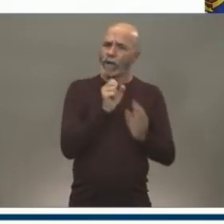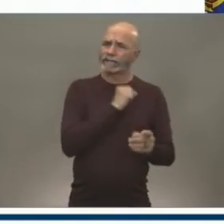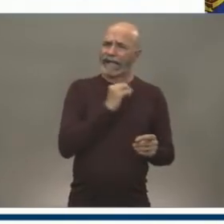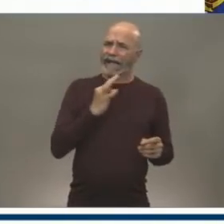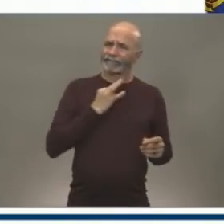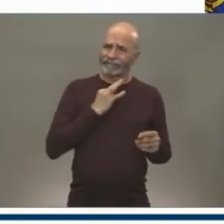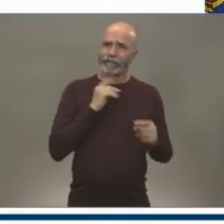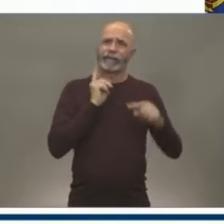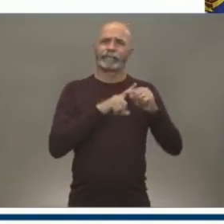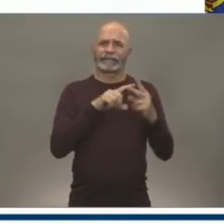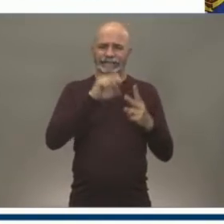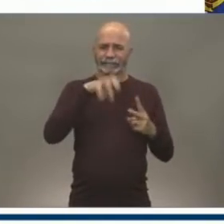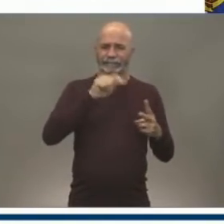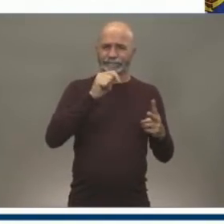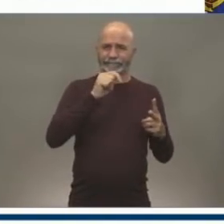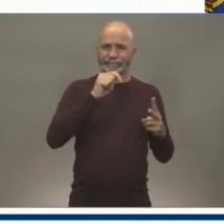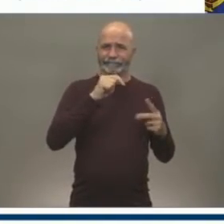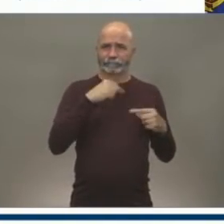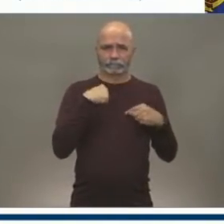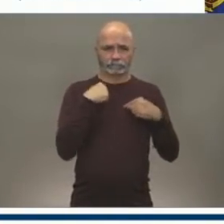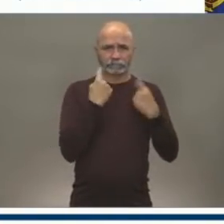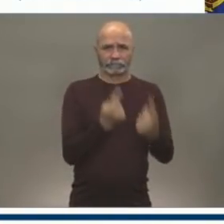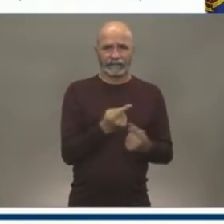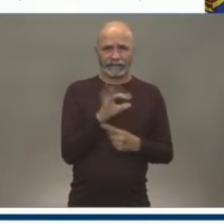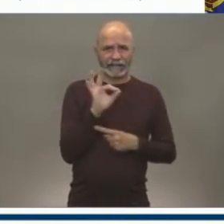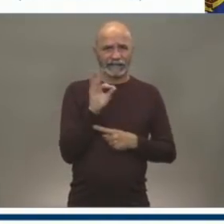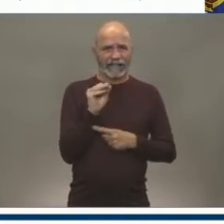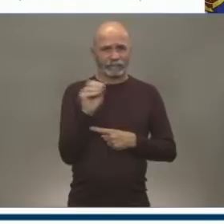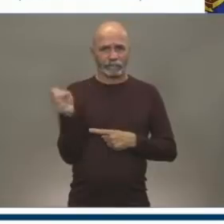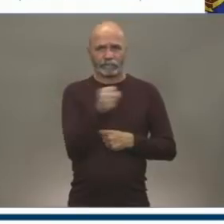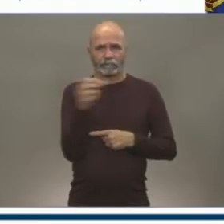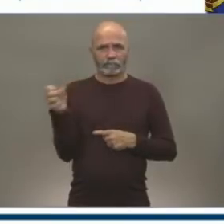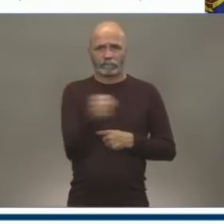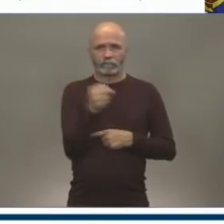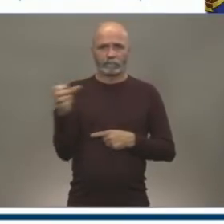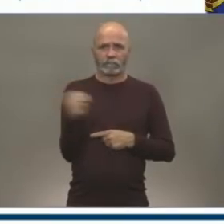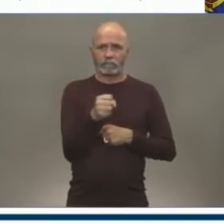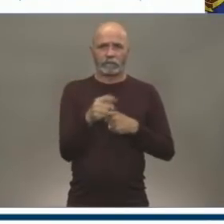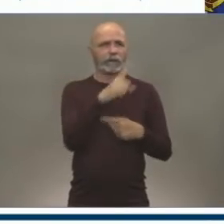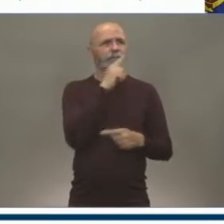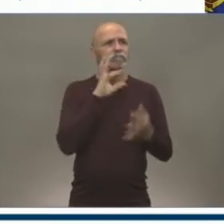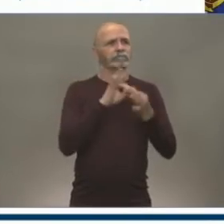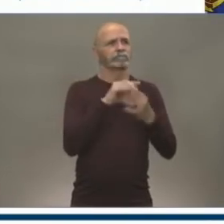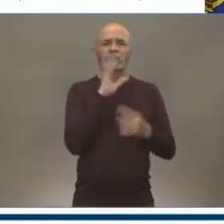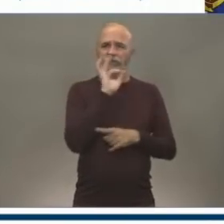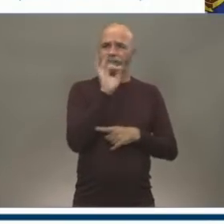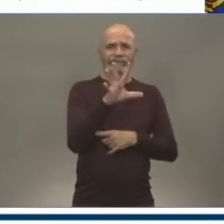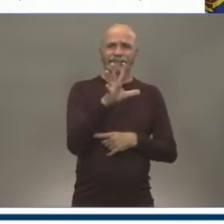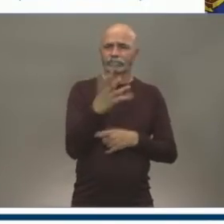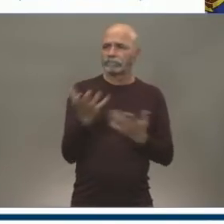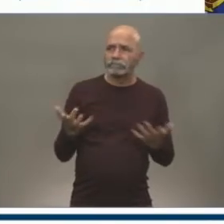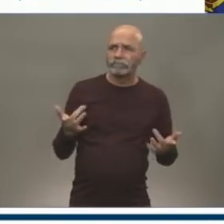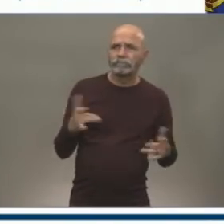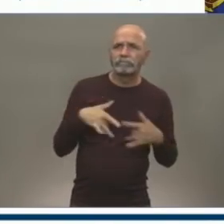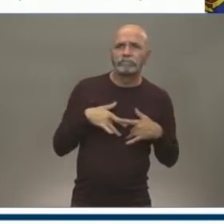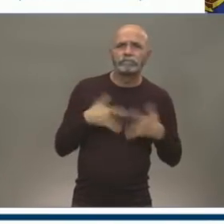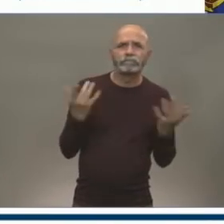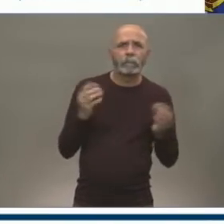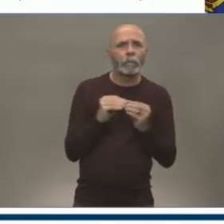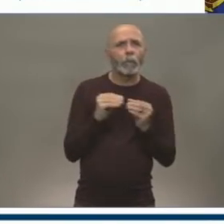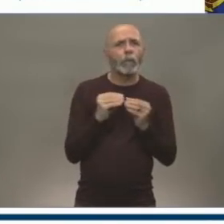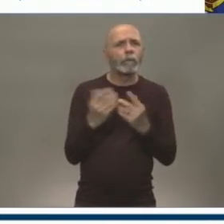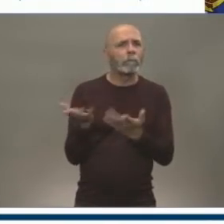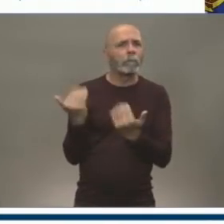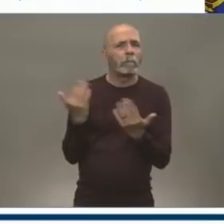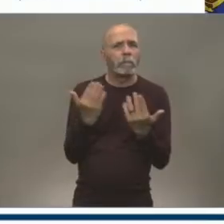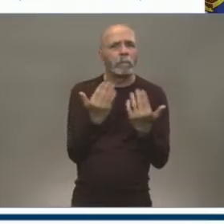have been hired and just 45 have actually begun working. If this is the case, I'm curious what the holdup is in getting the rest of those nurses into